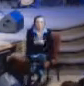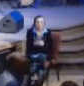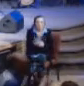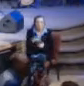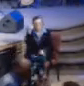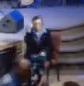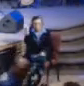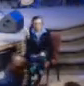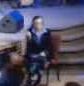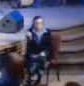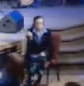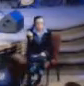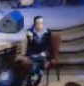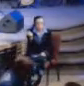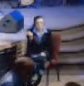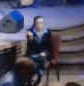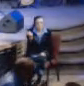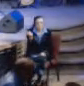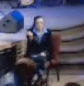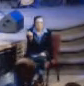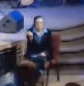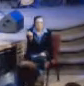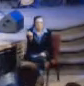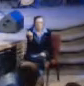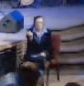Because our view